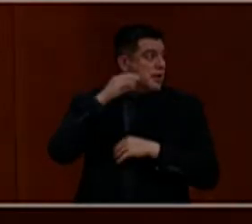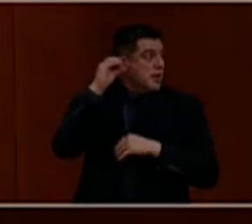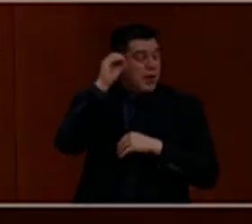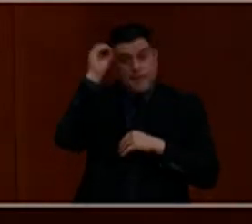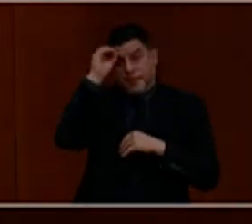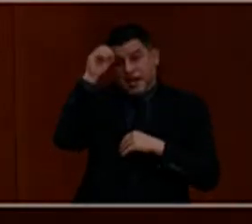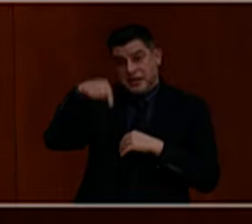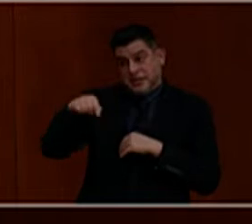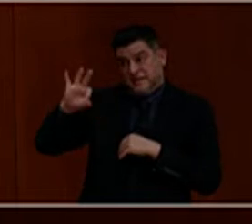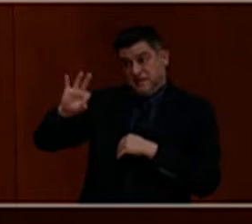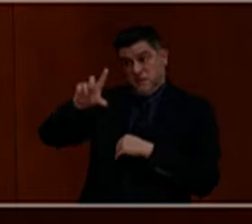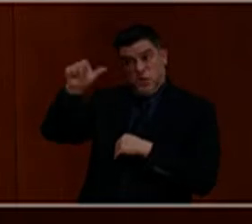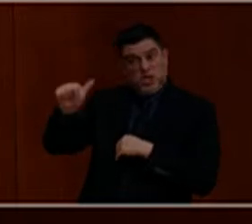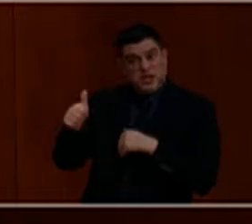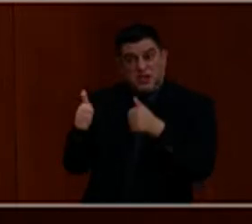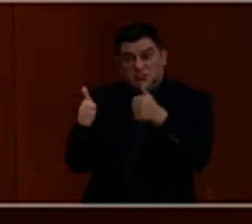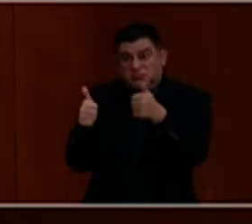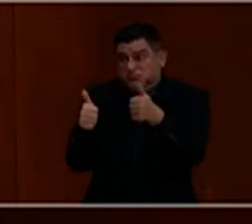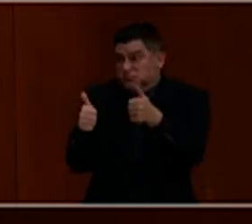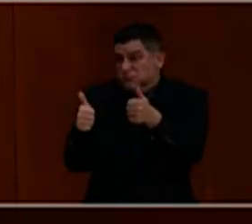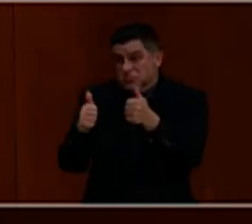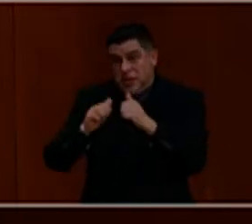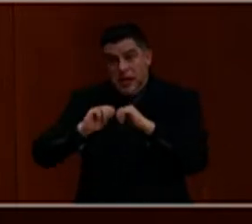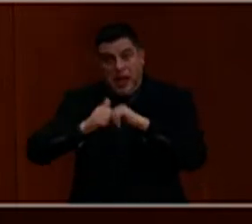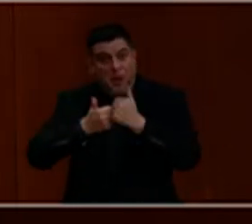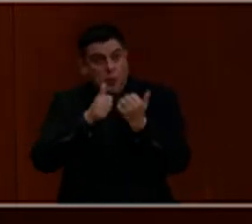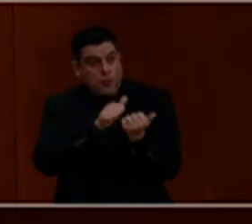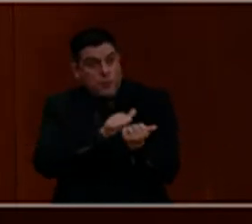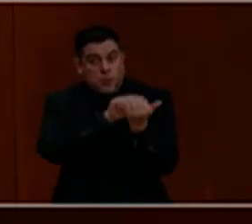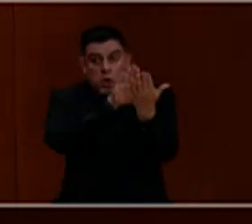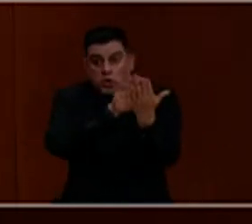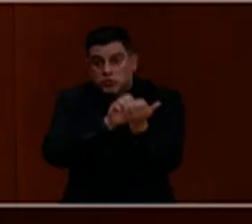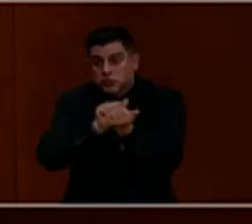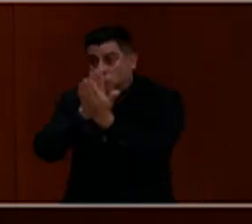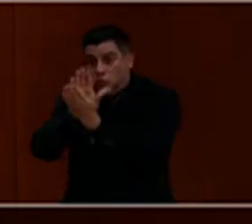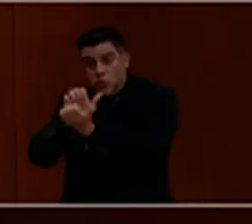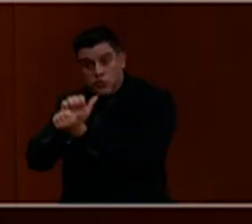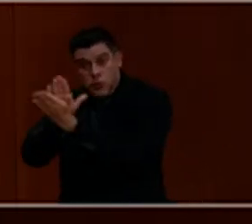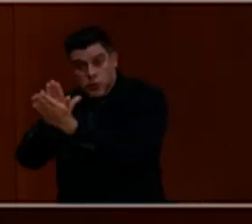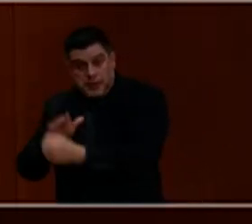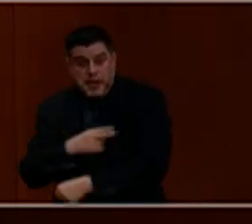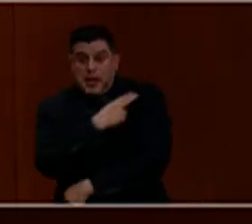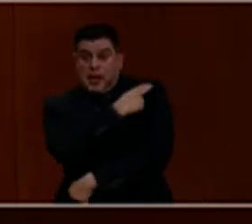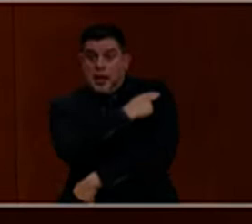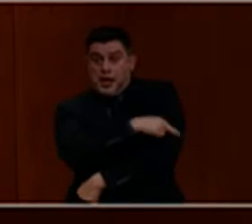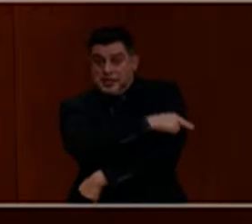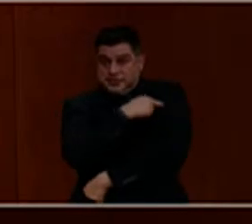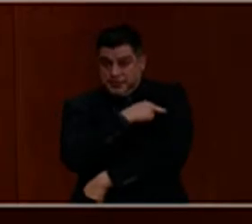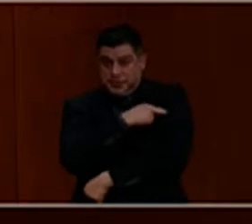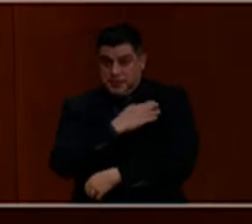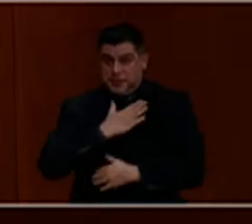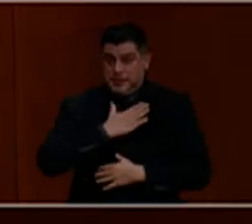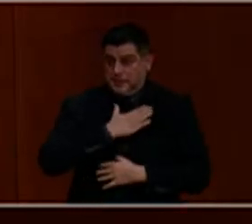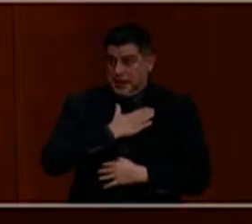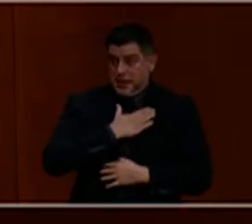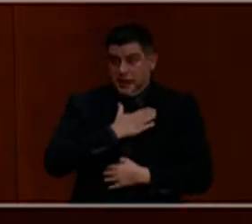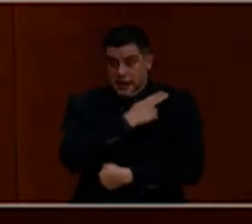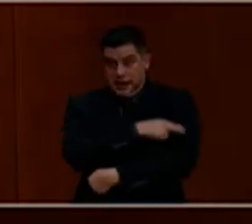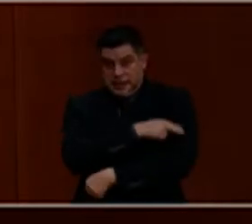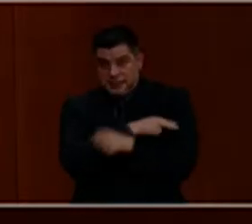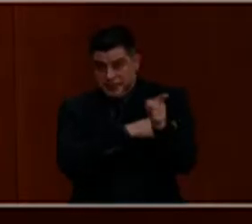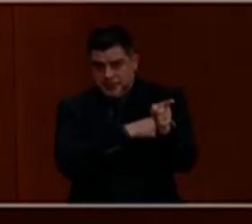program with how they're handling it. The hospital that I was in and working with the other hospital in Alabama